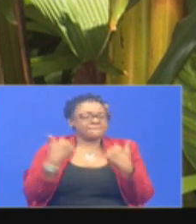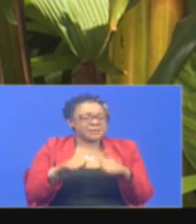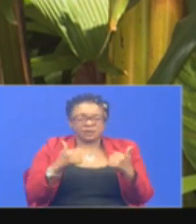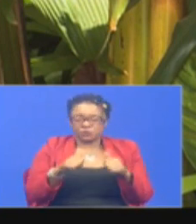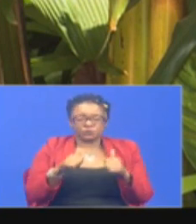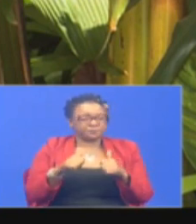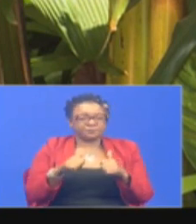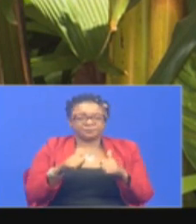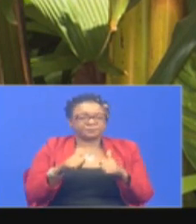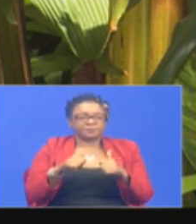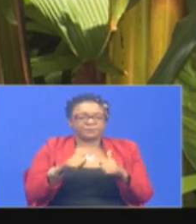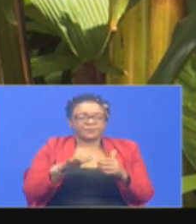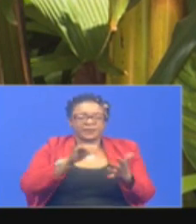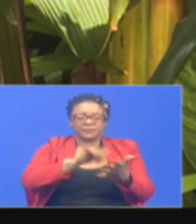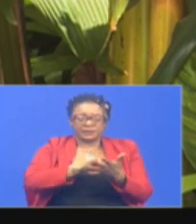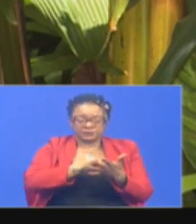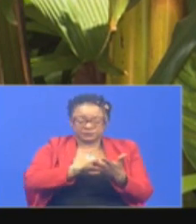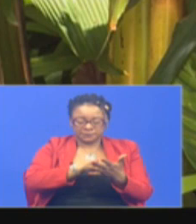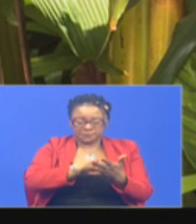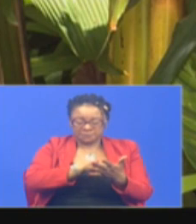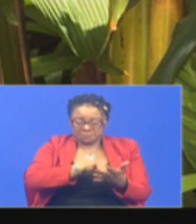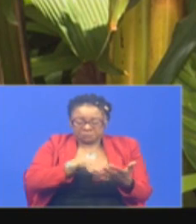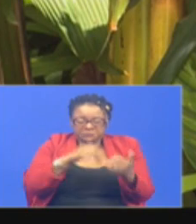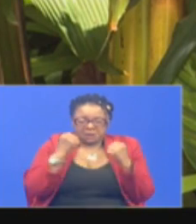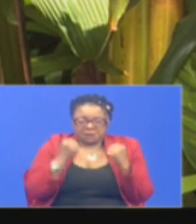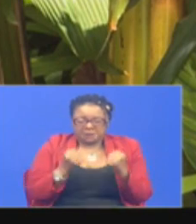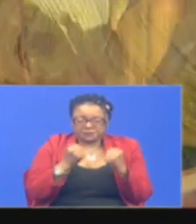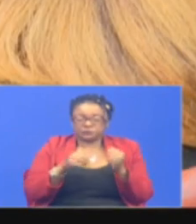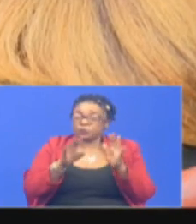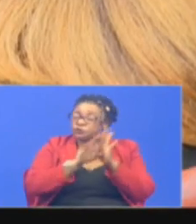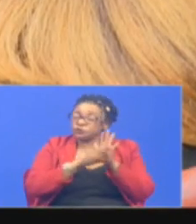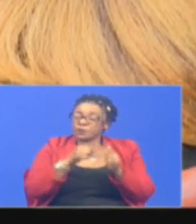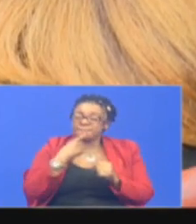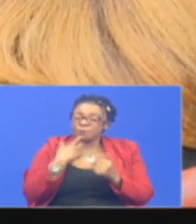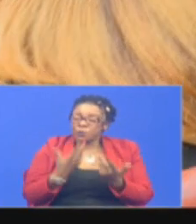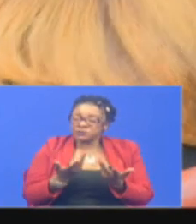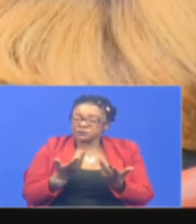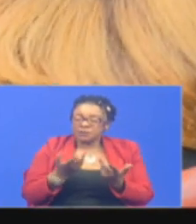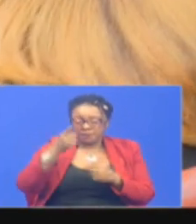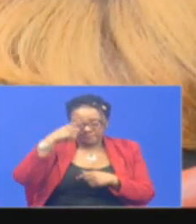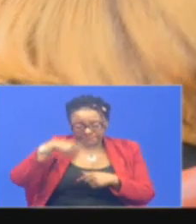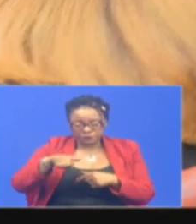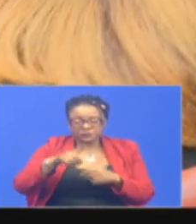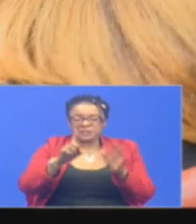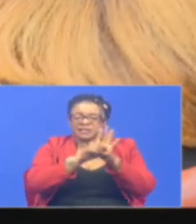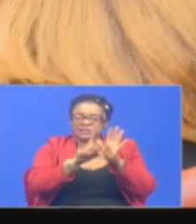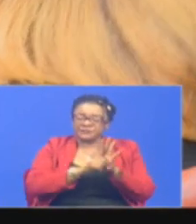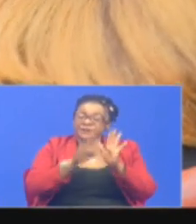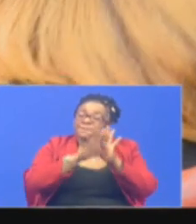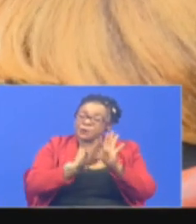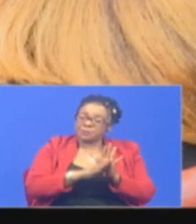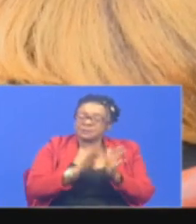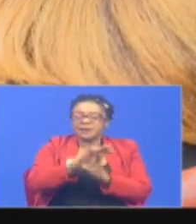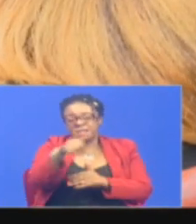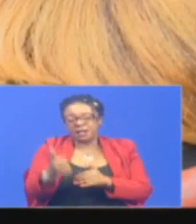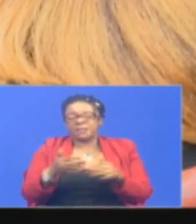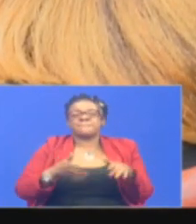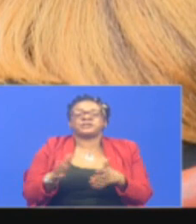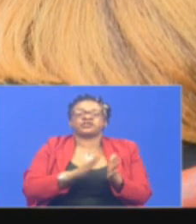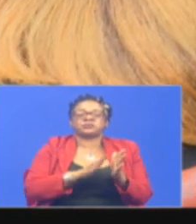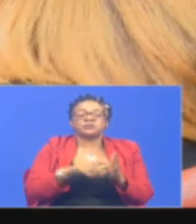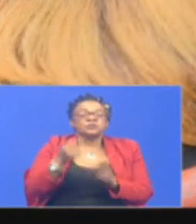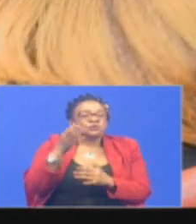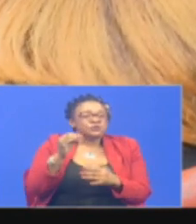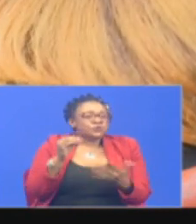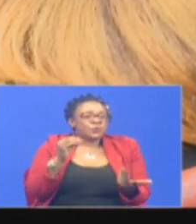legislation, that their hands are tied. Because the constitution says policy, legislative programs, and other measures. So they said,